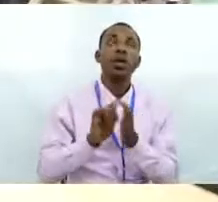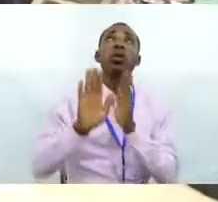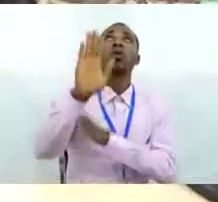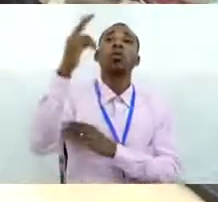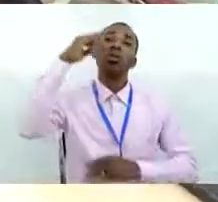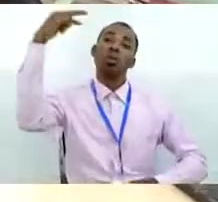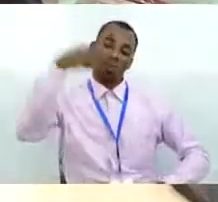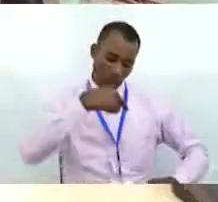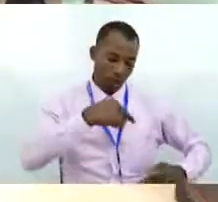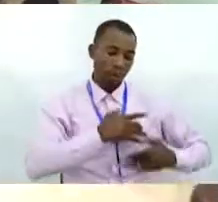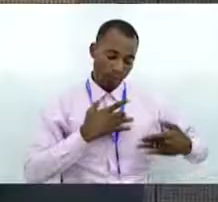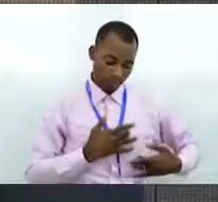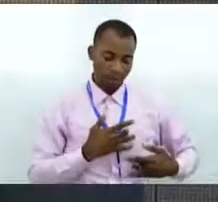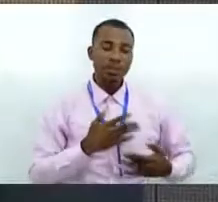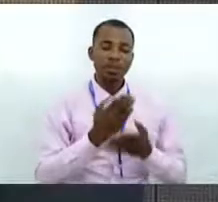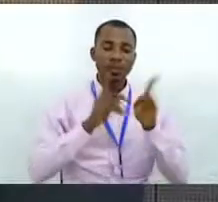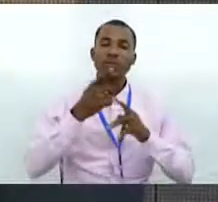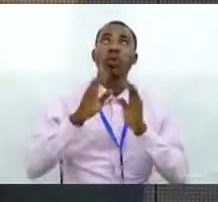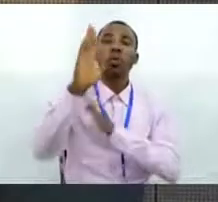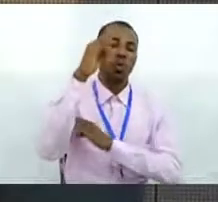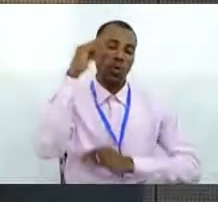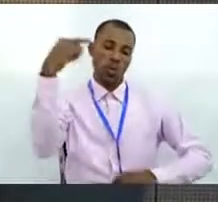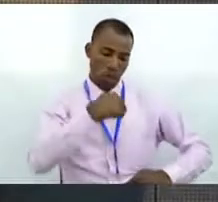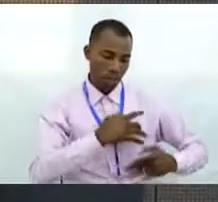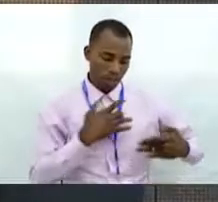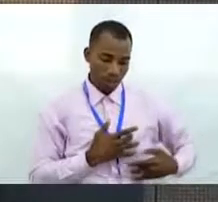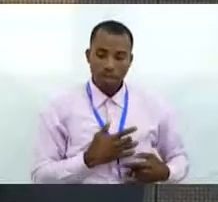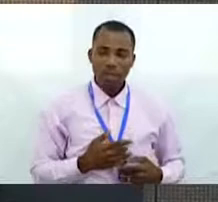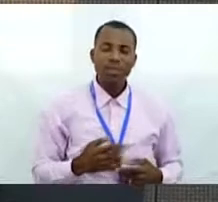wait, God looks at the heart. Yeah.